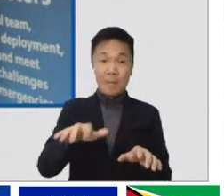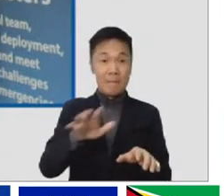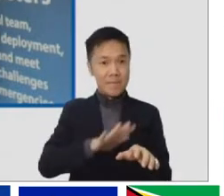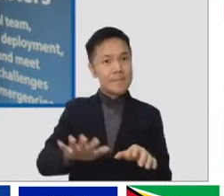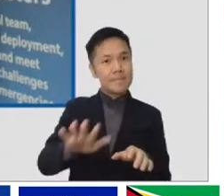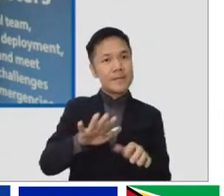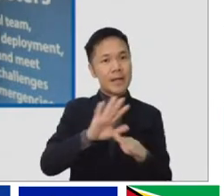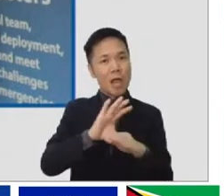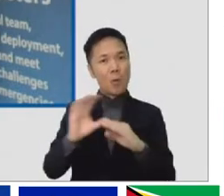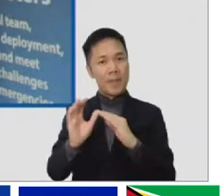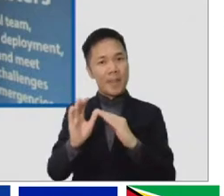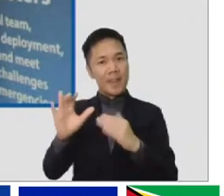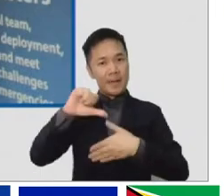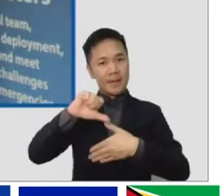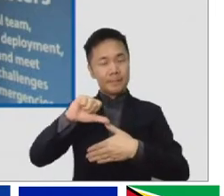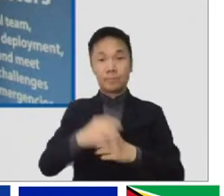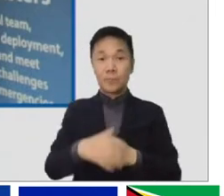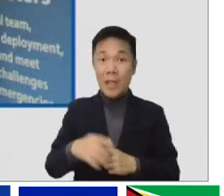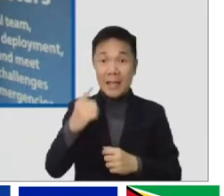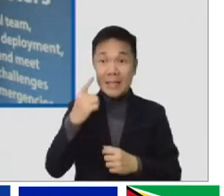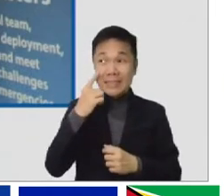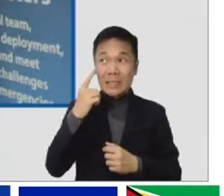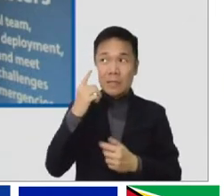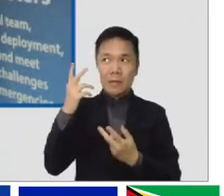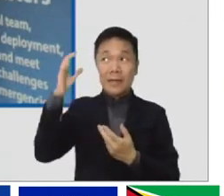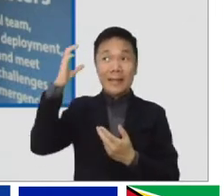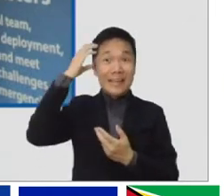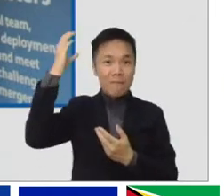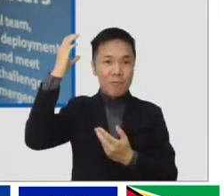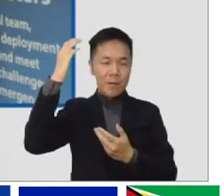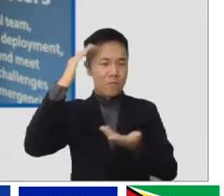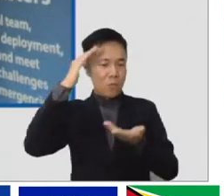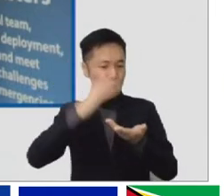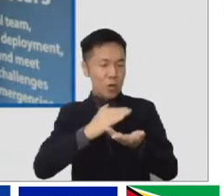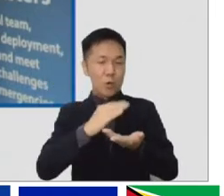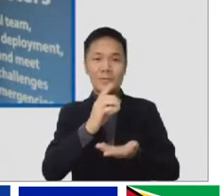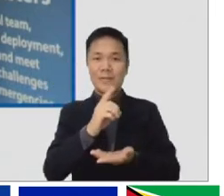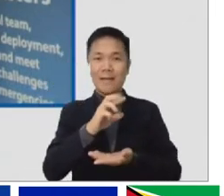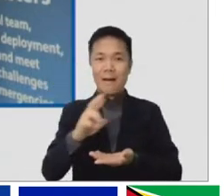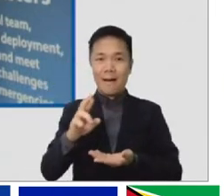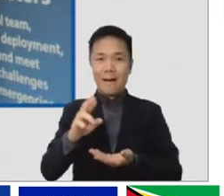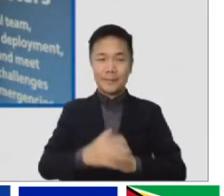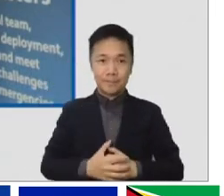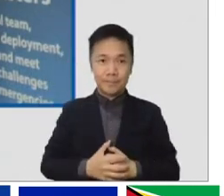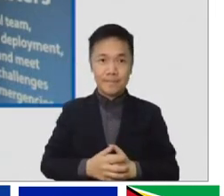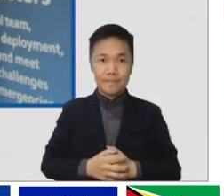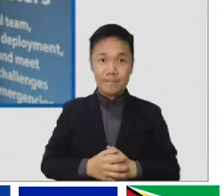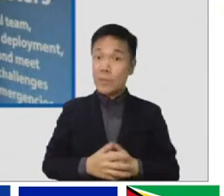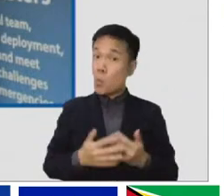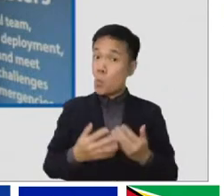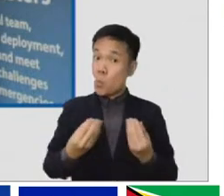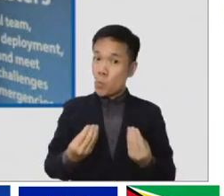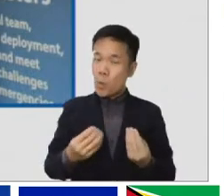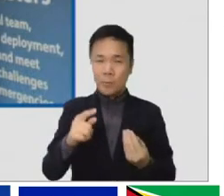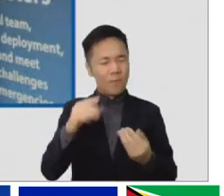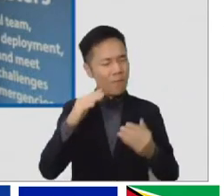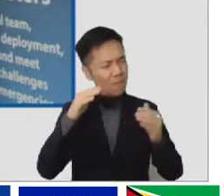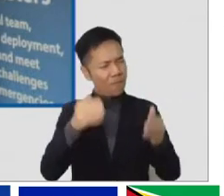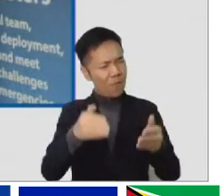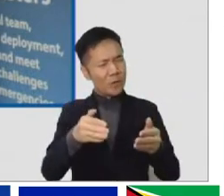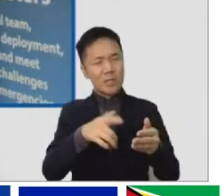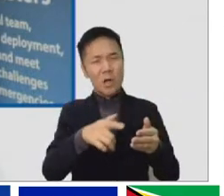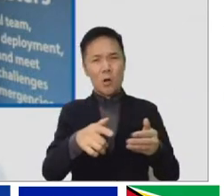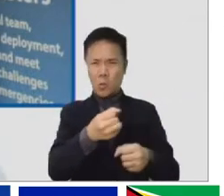risk reduction, as we have seen. So we need to focus the actions led